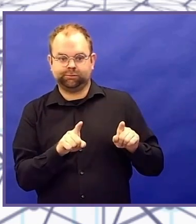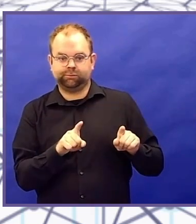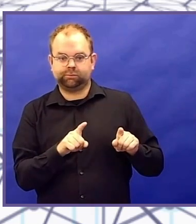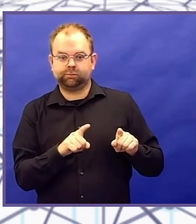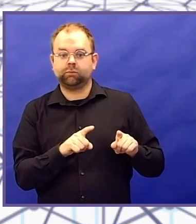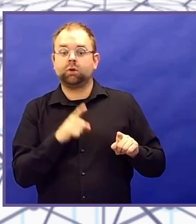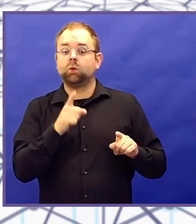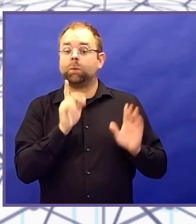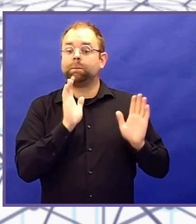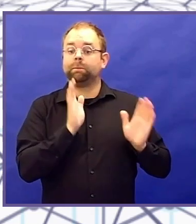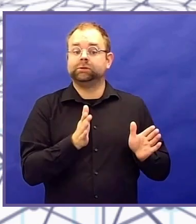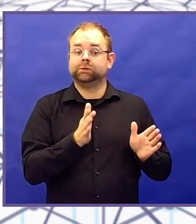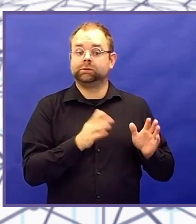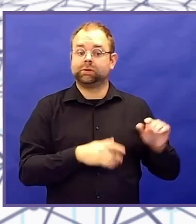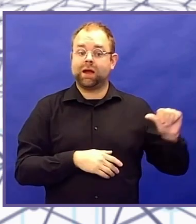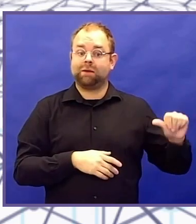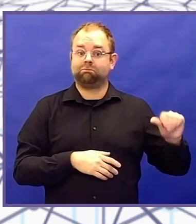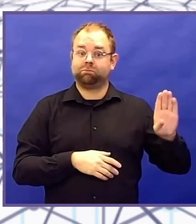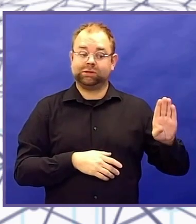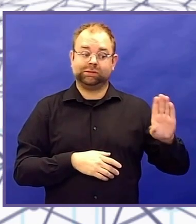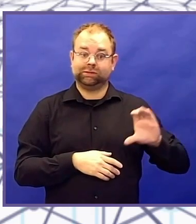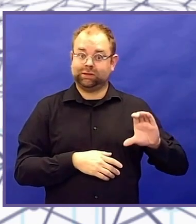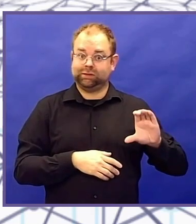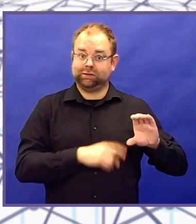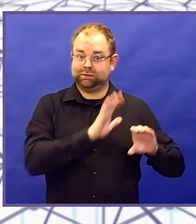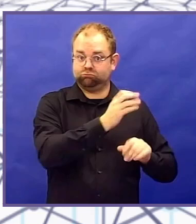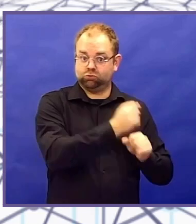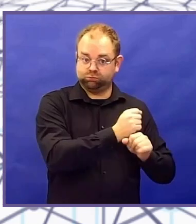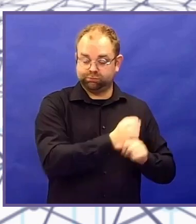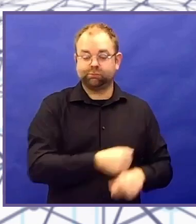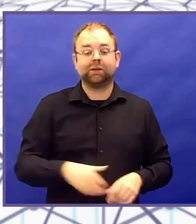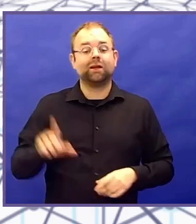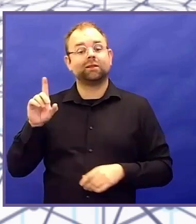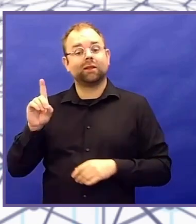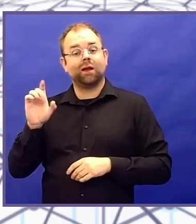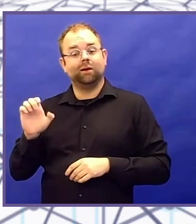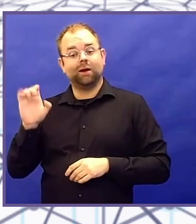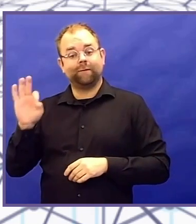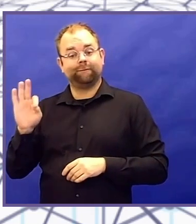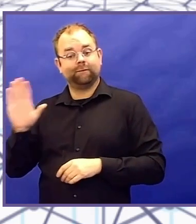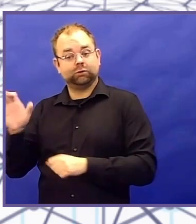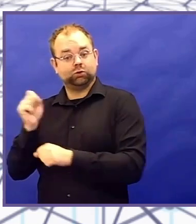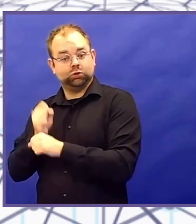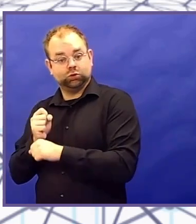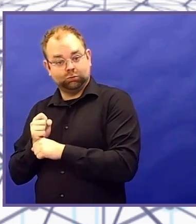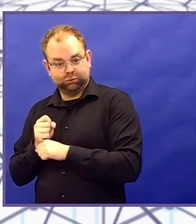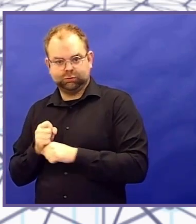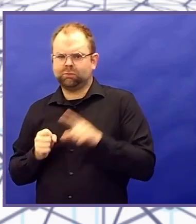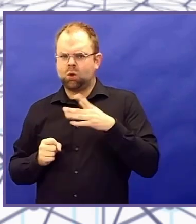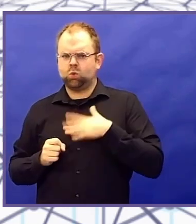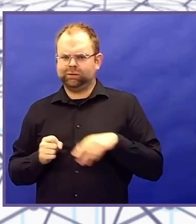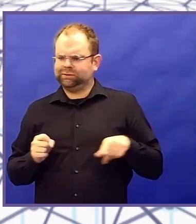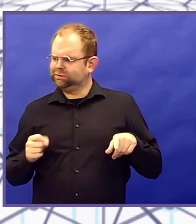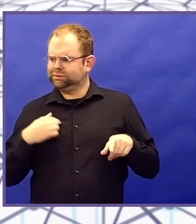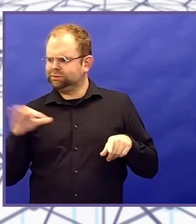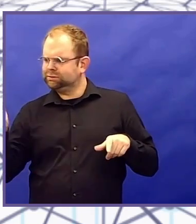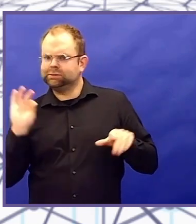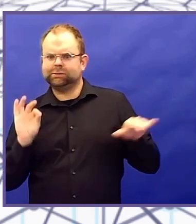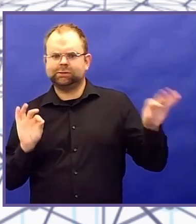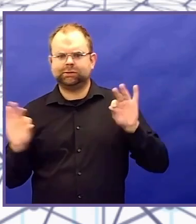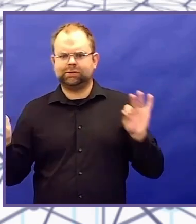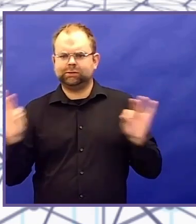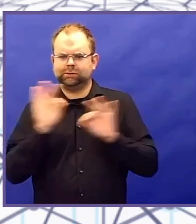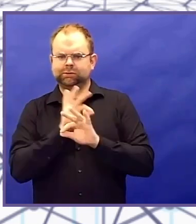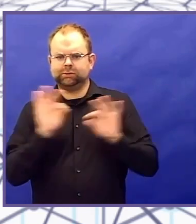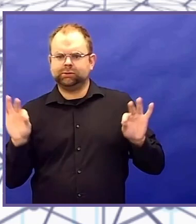B, D, and E. Because, one of those activities involves seeing fine print, and you happen